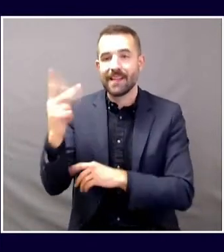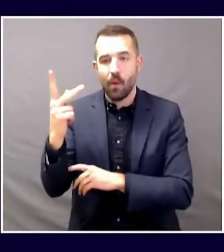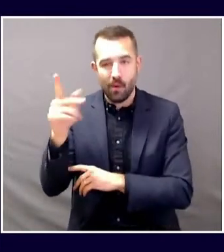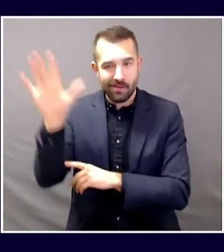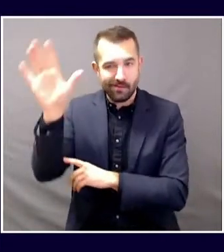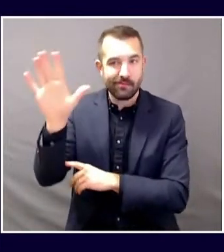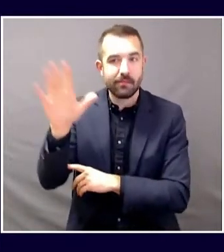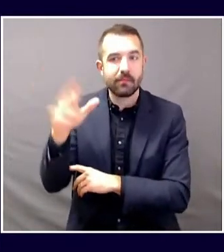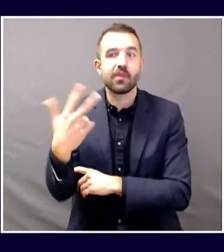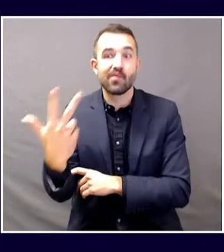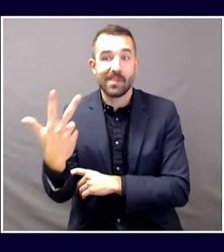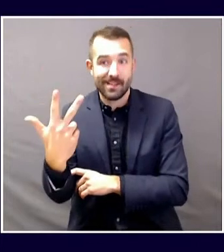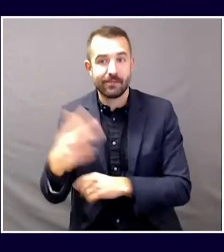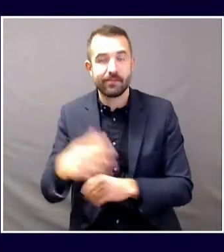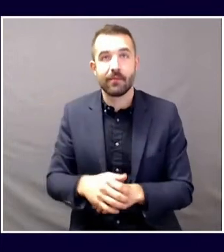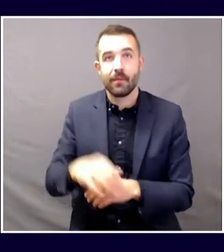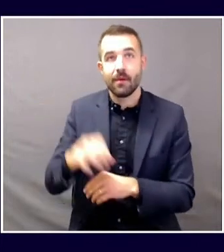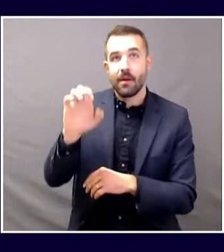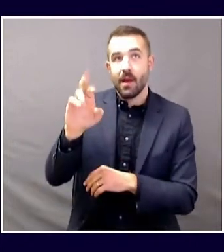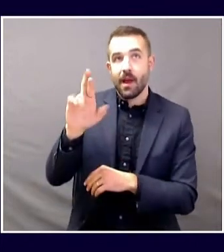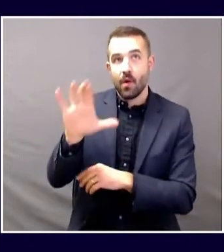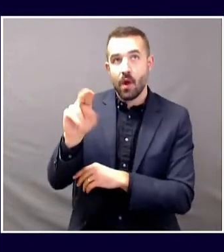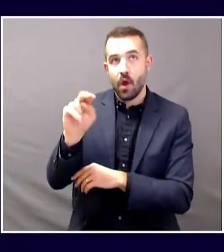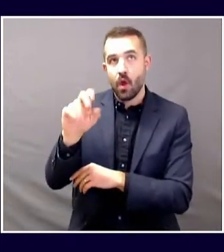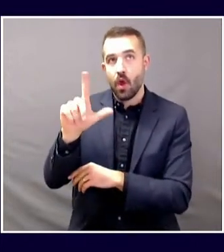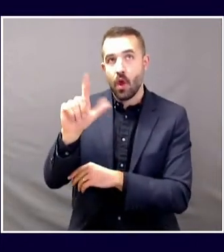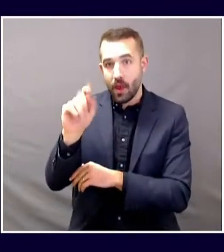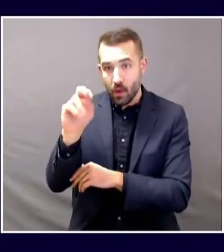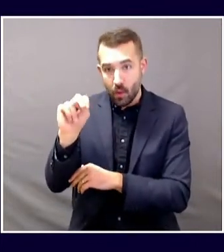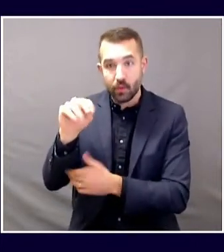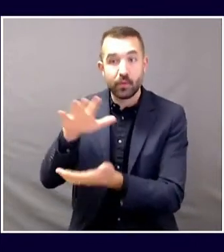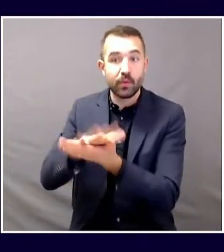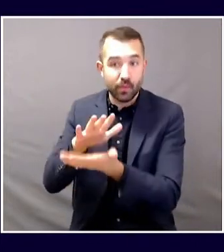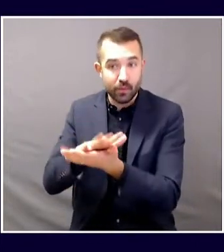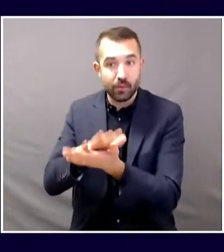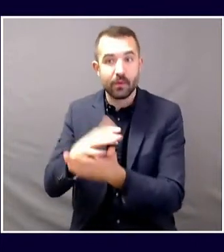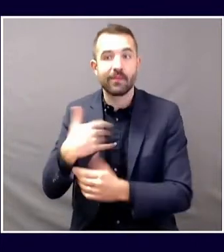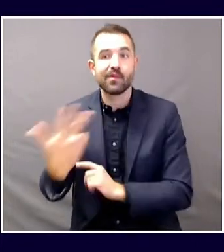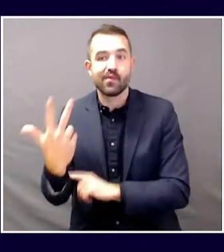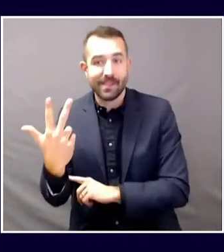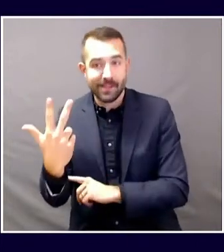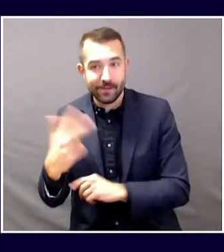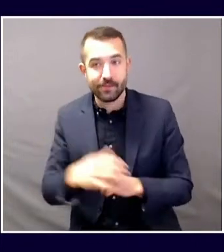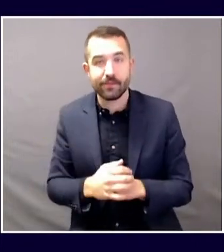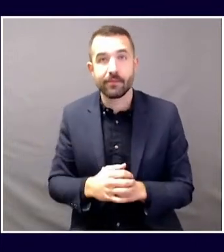3 cases, the Hibbard Nursing Home in Dover Foxcroft with